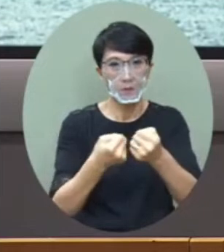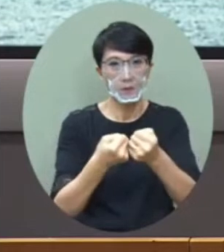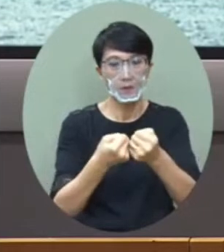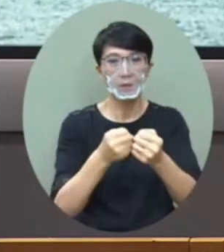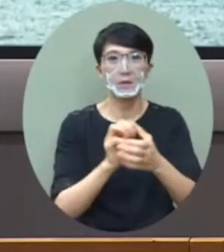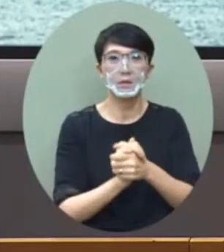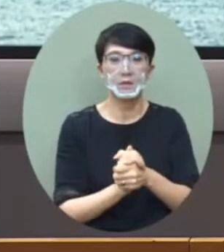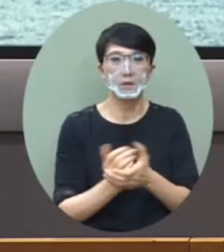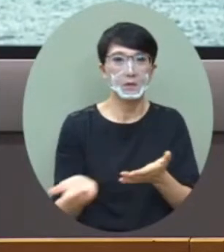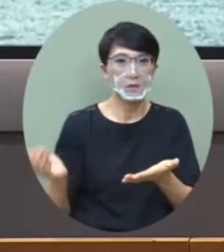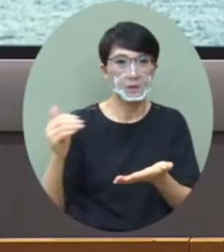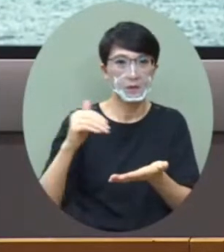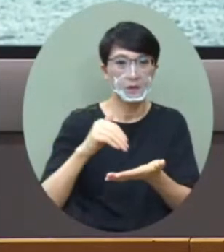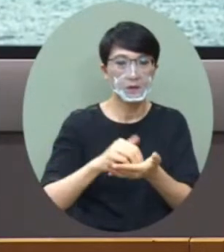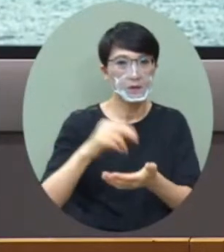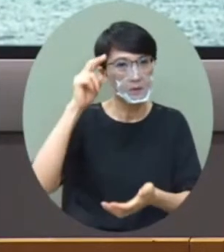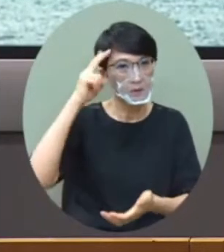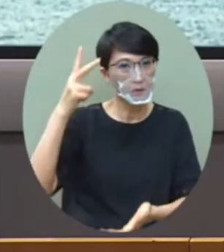renal failure.